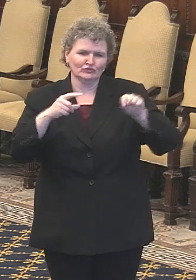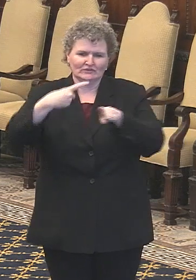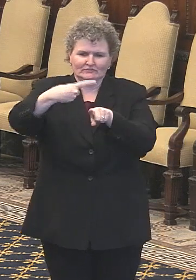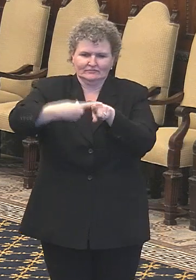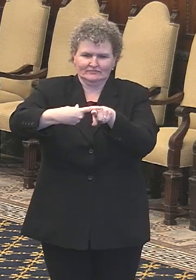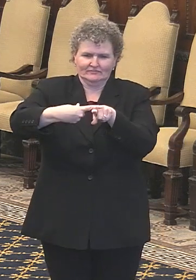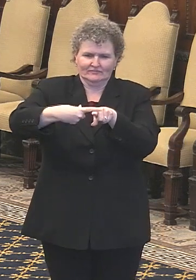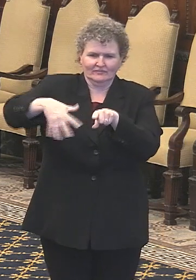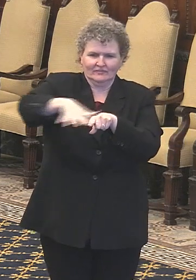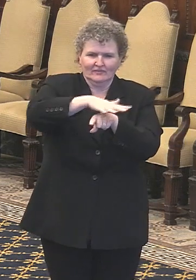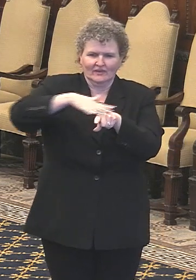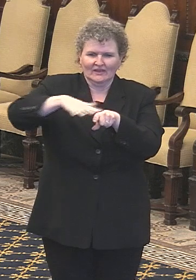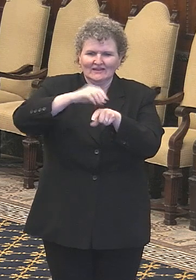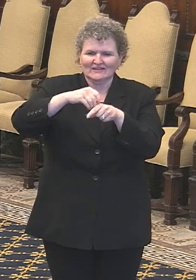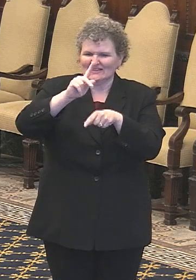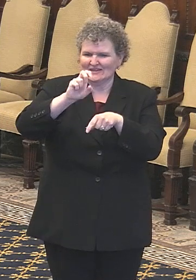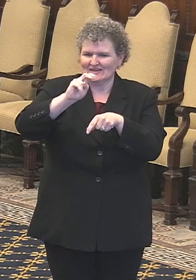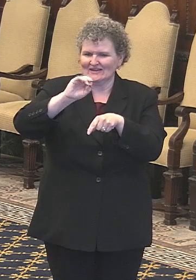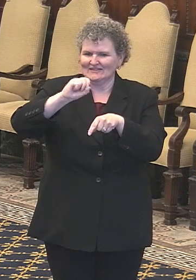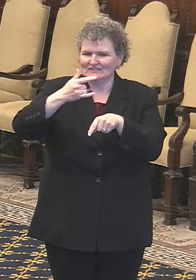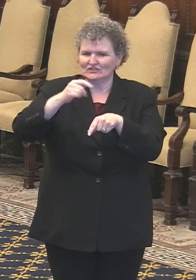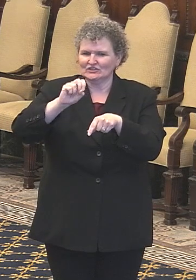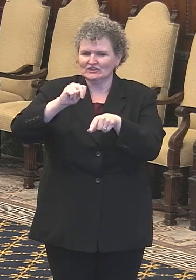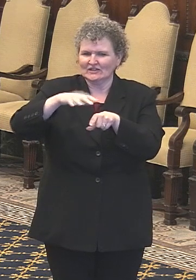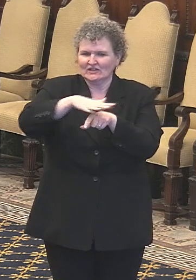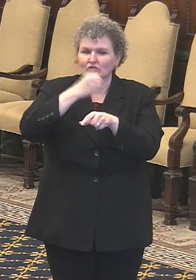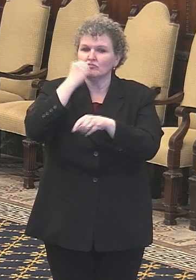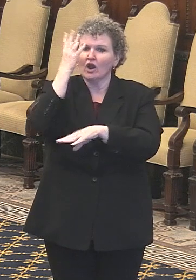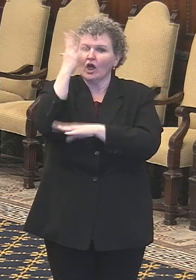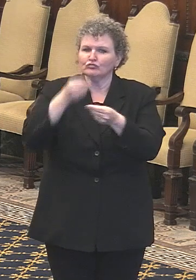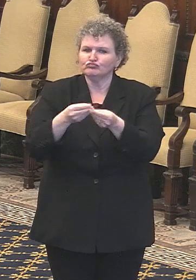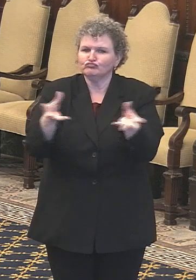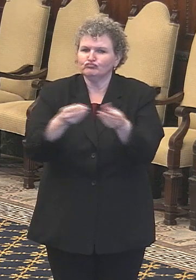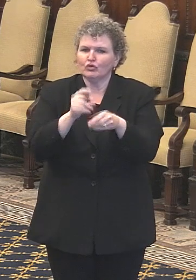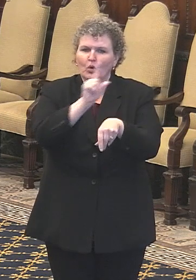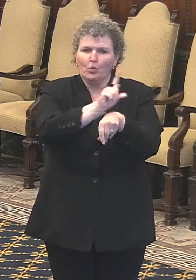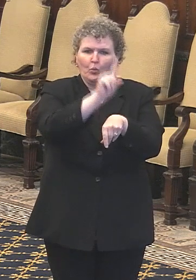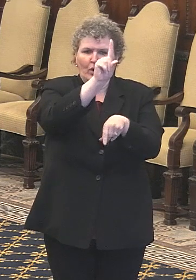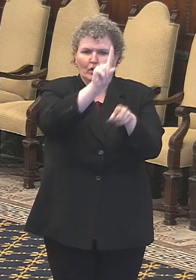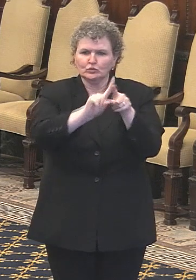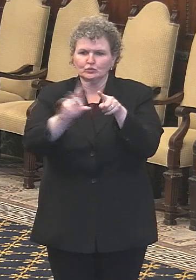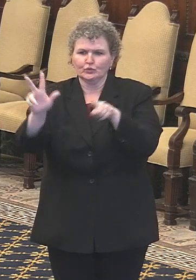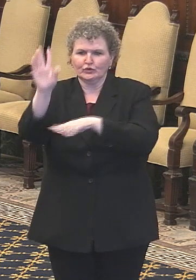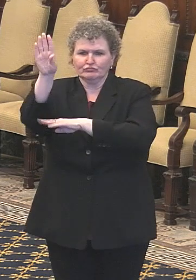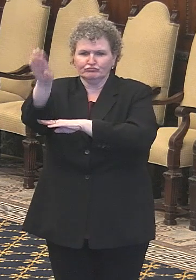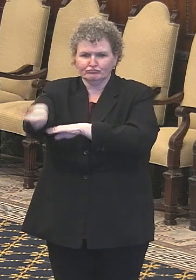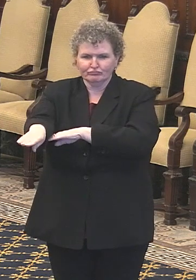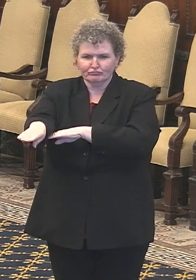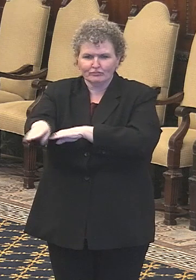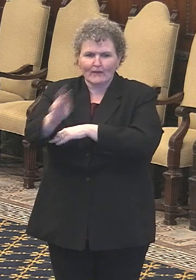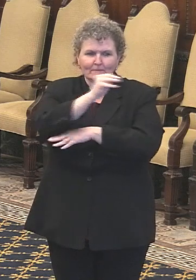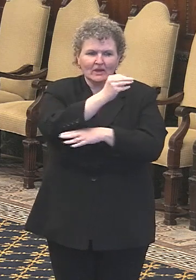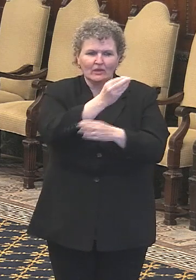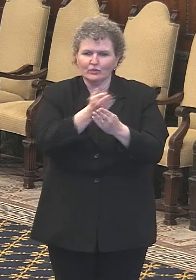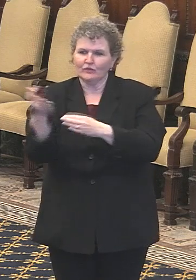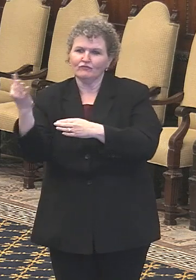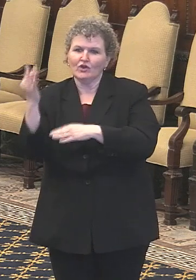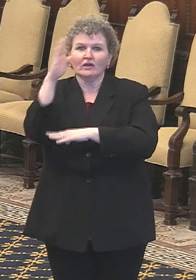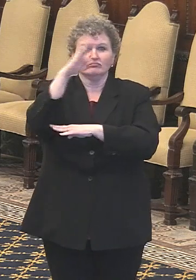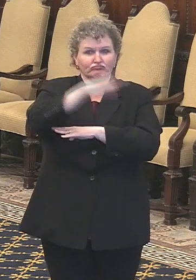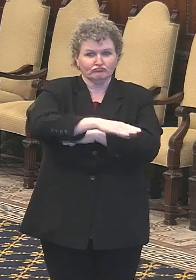Kensington. Lunch is being offered there from 1 p.m. to 3 p.m. Monday through Friday. 1 p.m. to 3 p.m. Monday